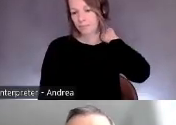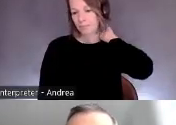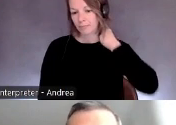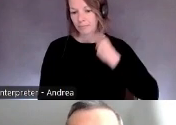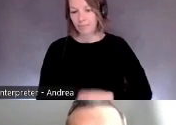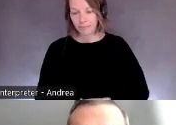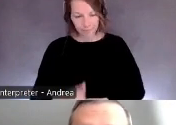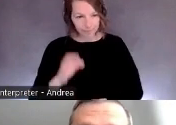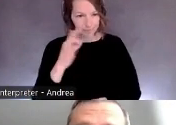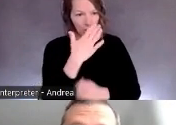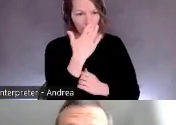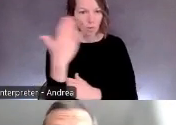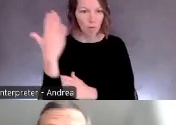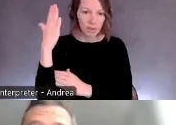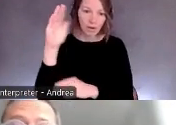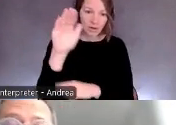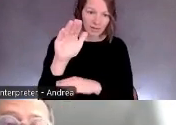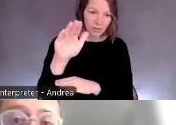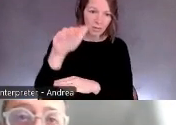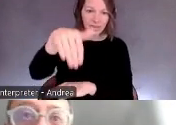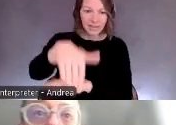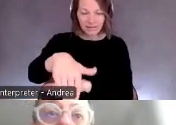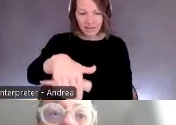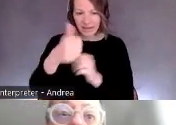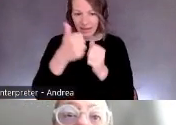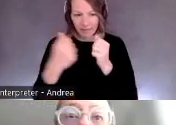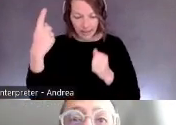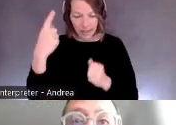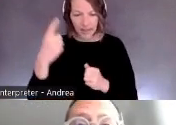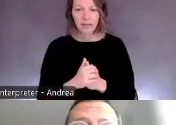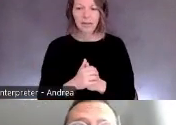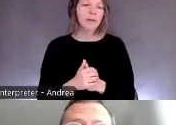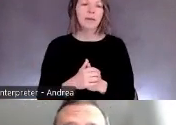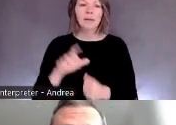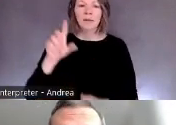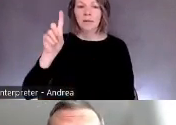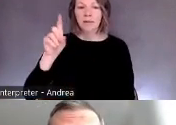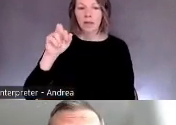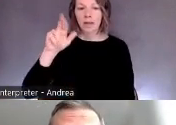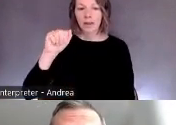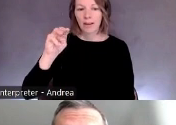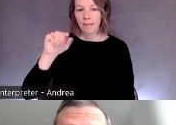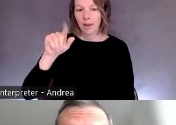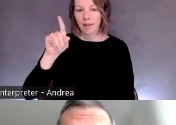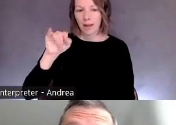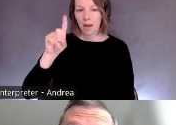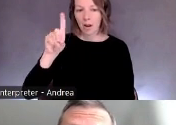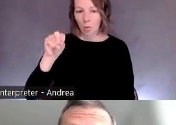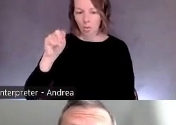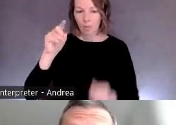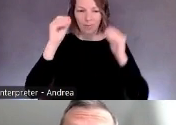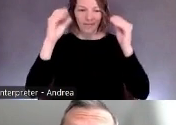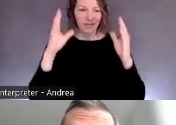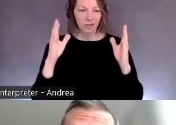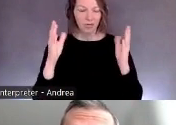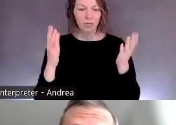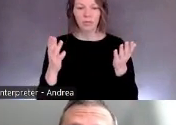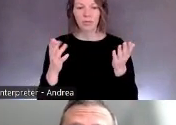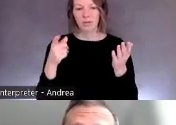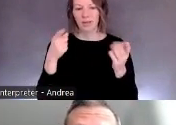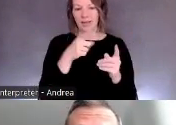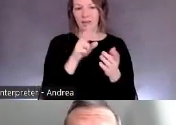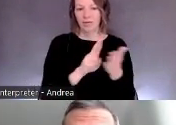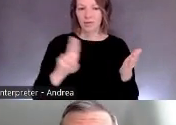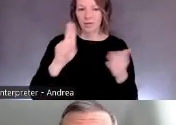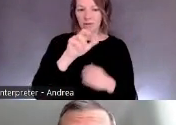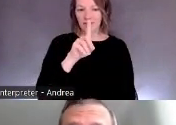So good morning, good afternoon, or good evening, everybody. I'm Dario Maldonado. I'm a professor, a teacher at the University